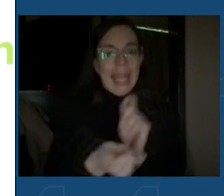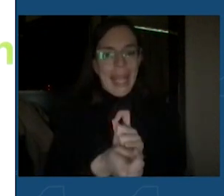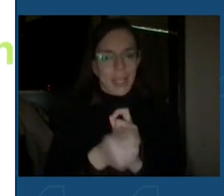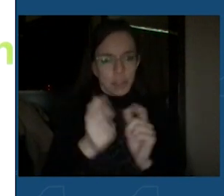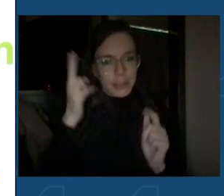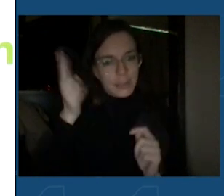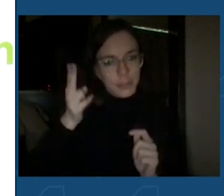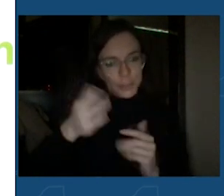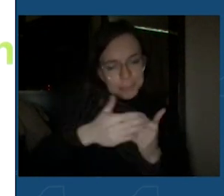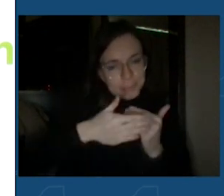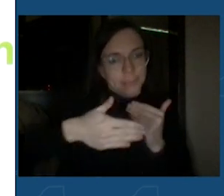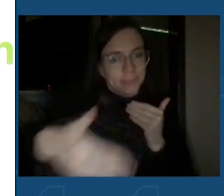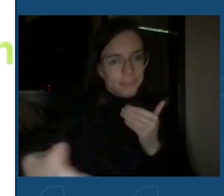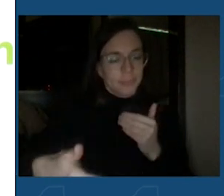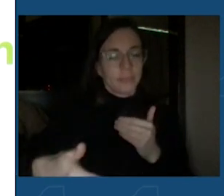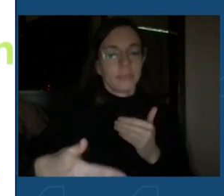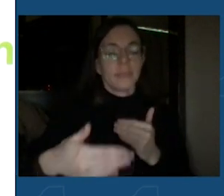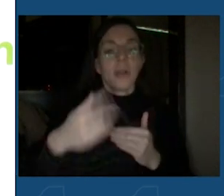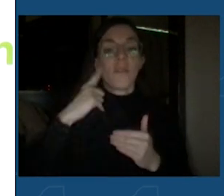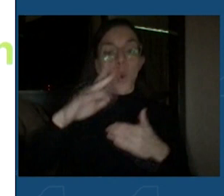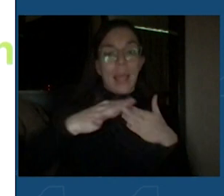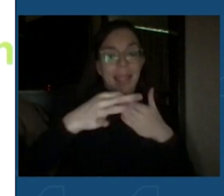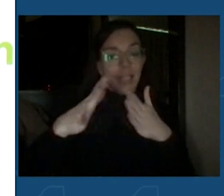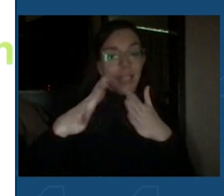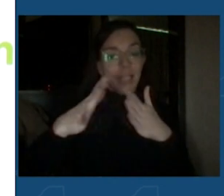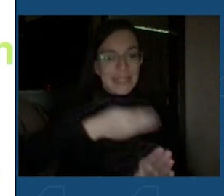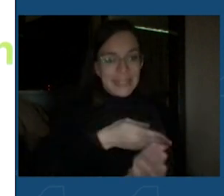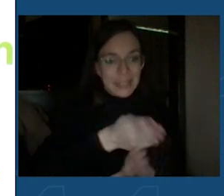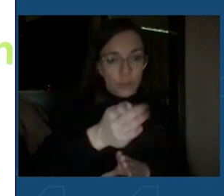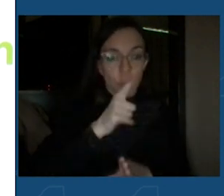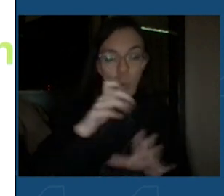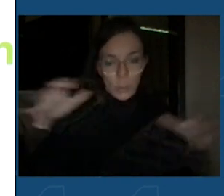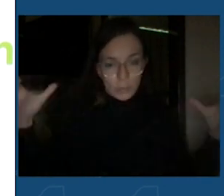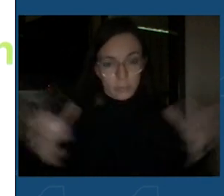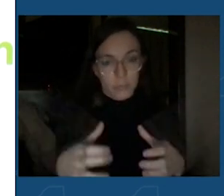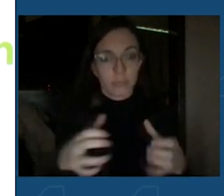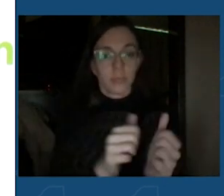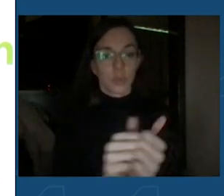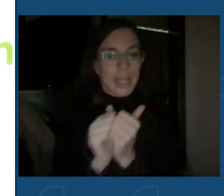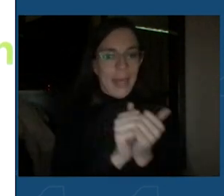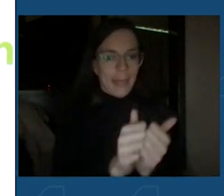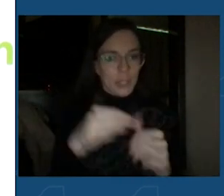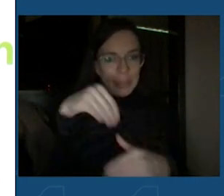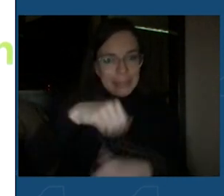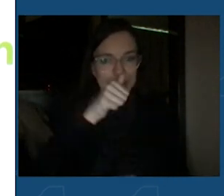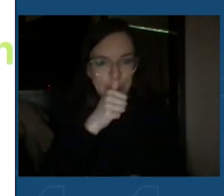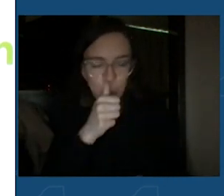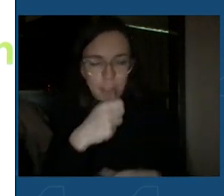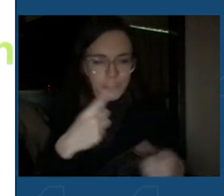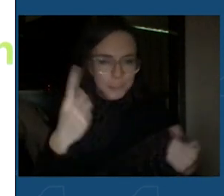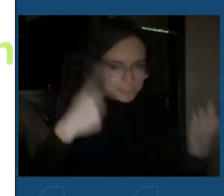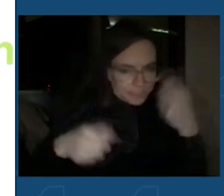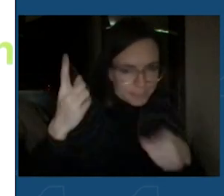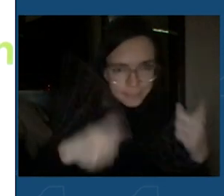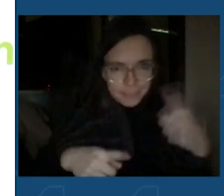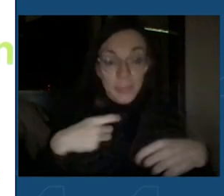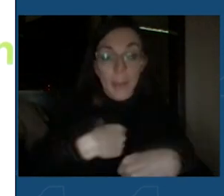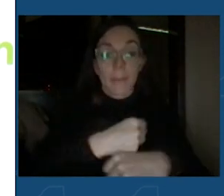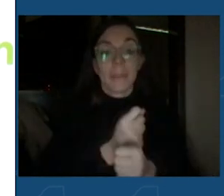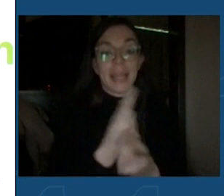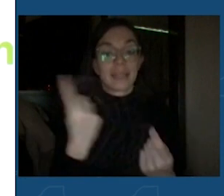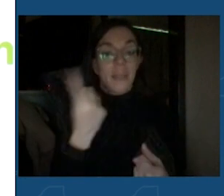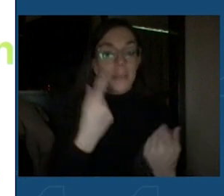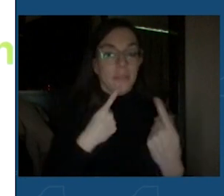subject. And to leaders in industry who gathered together in secret to create something great. It was from President